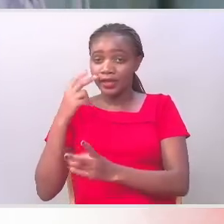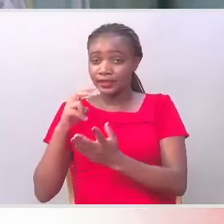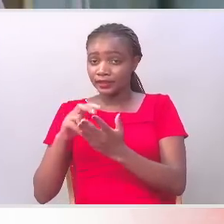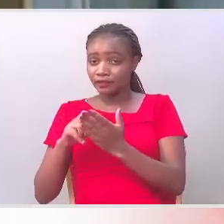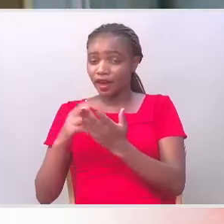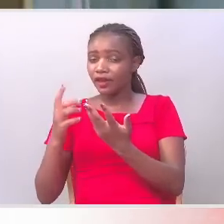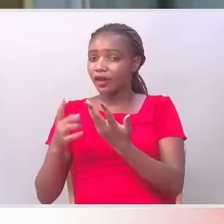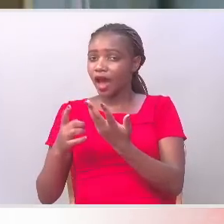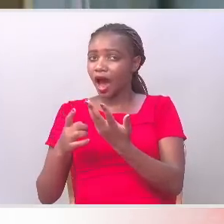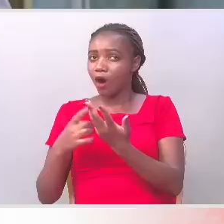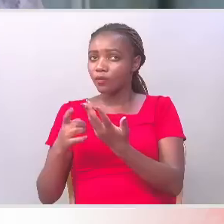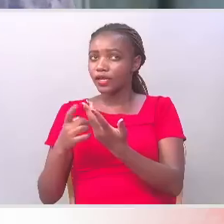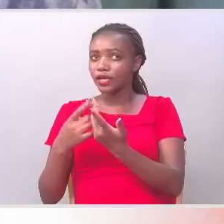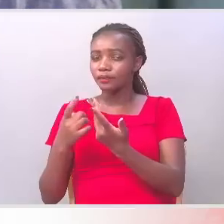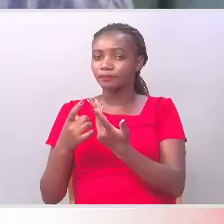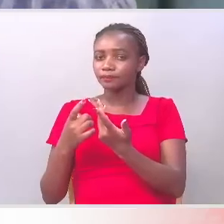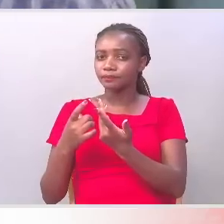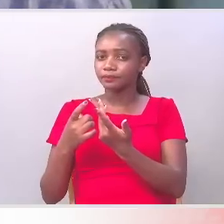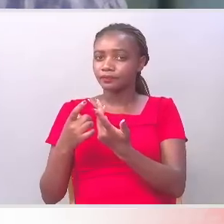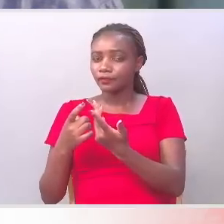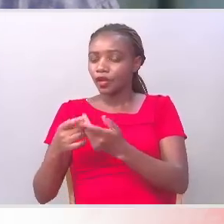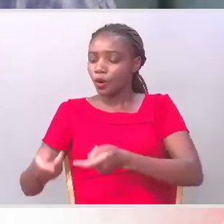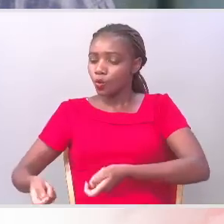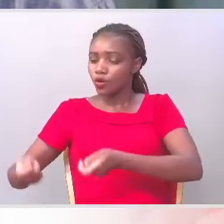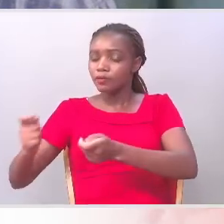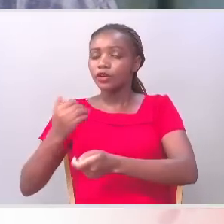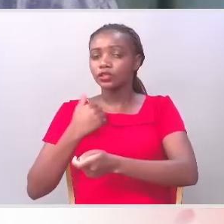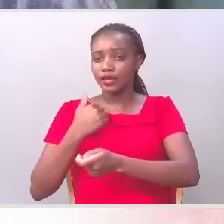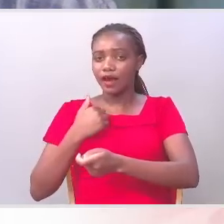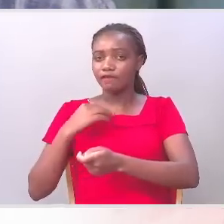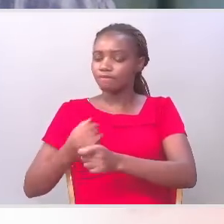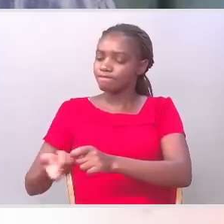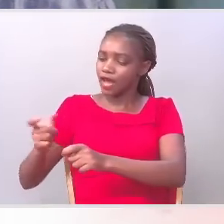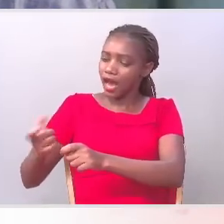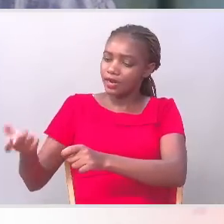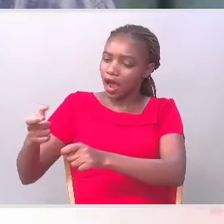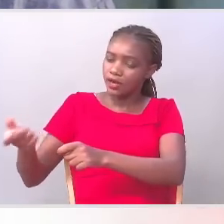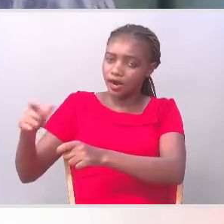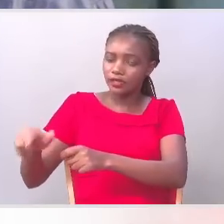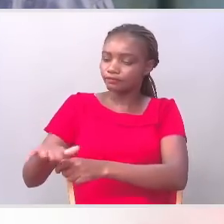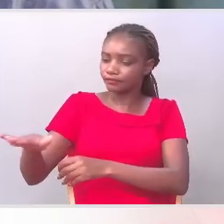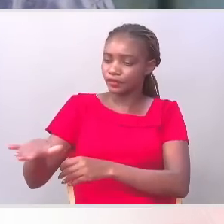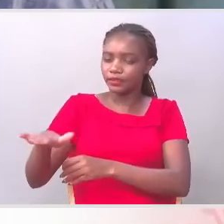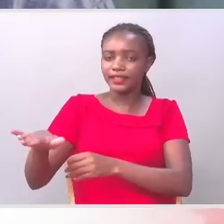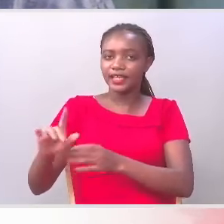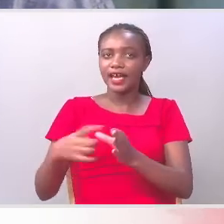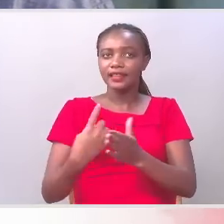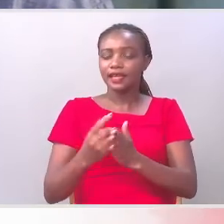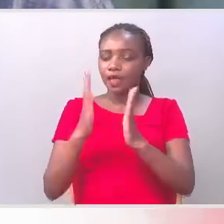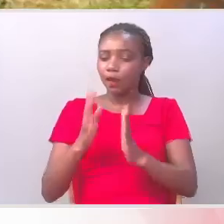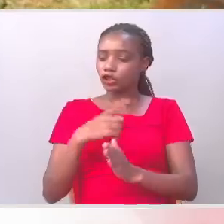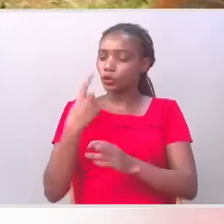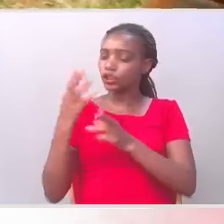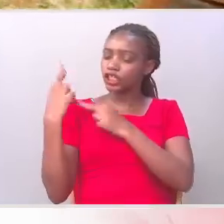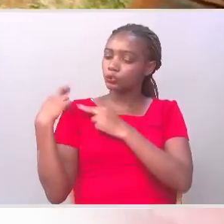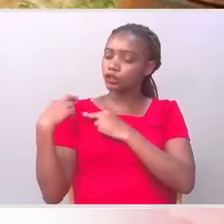many loads of wheelbarrows that you're going to put into the crusher. So the person who is in charge